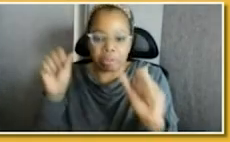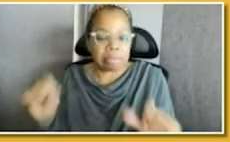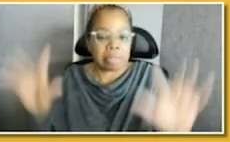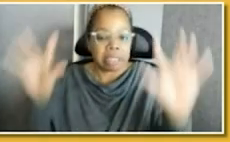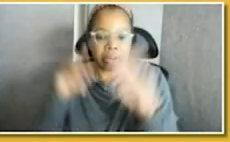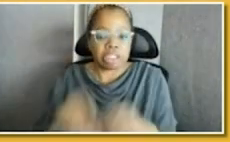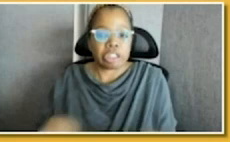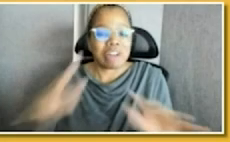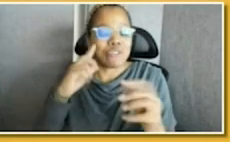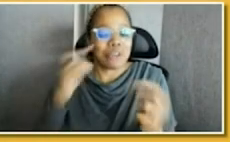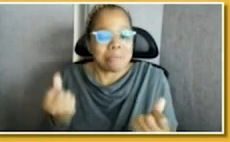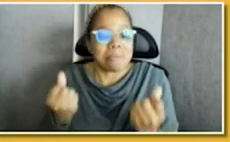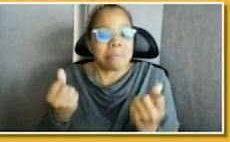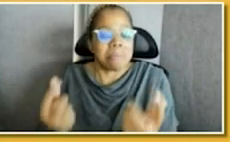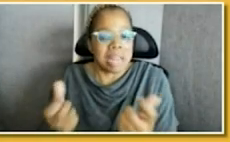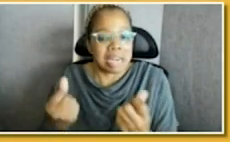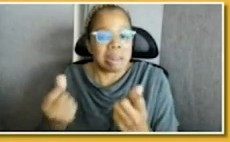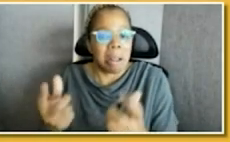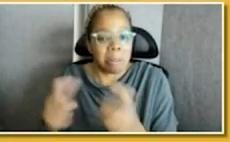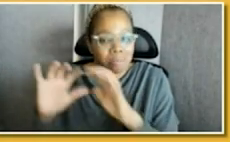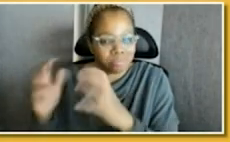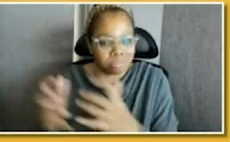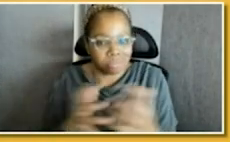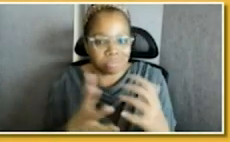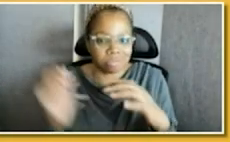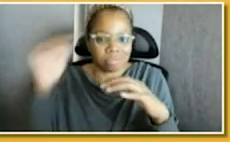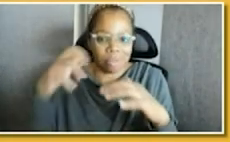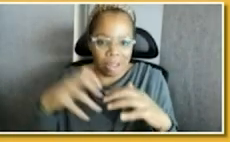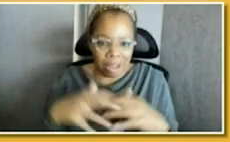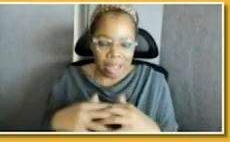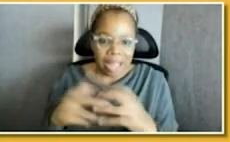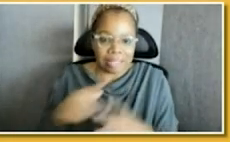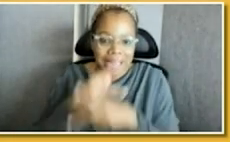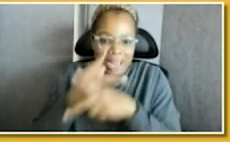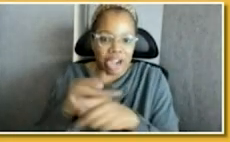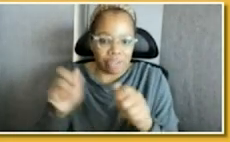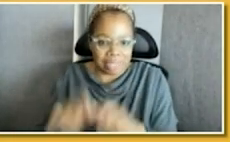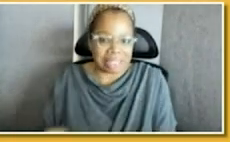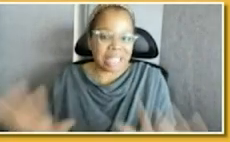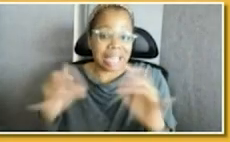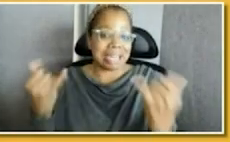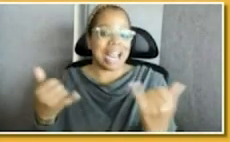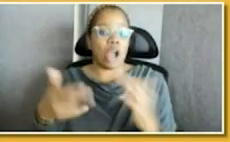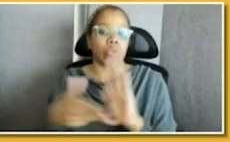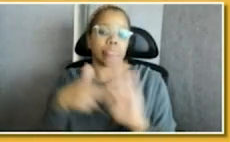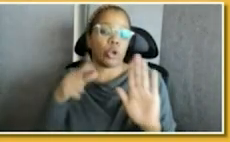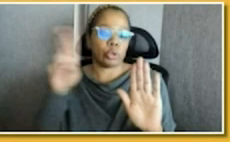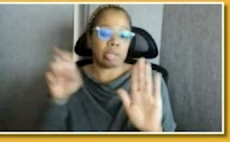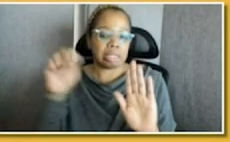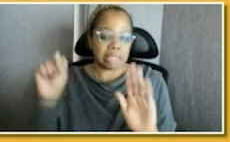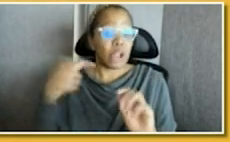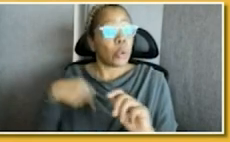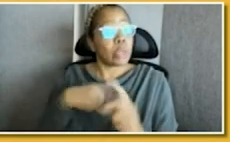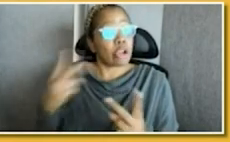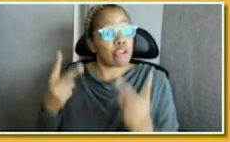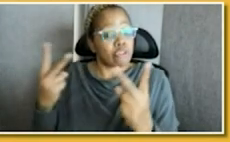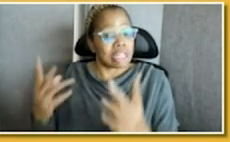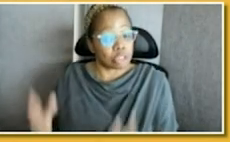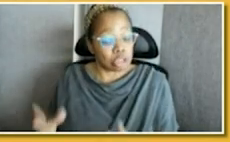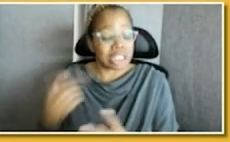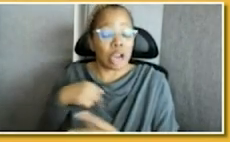this land we call the United States. As visitors on this land, we pay our respects to the ancestors,